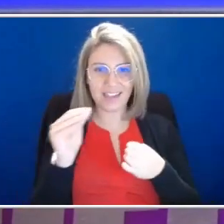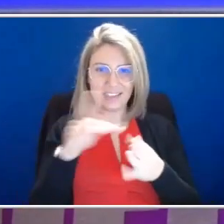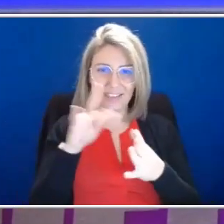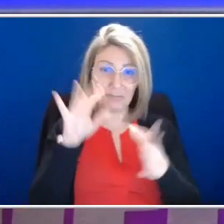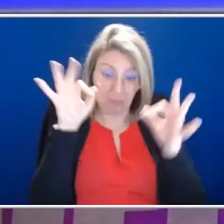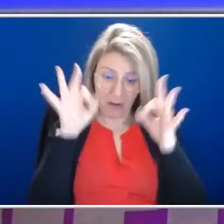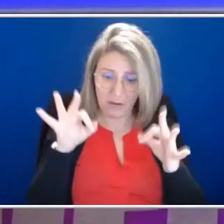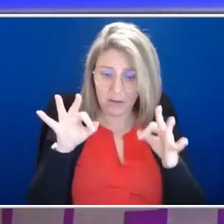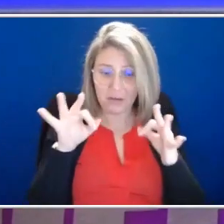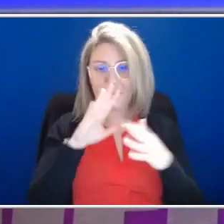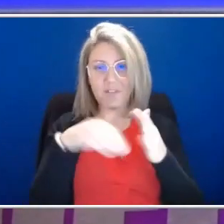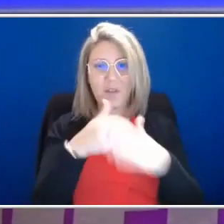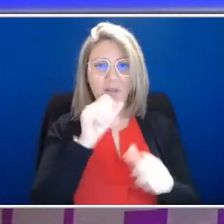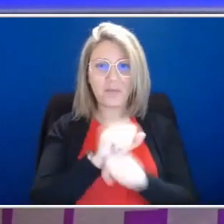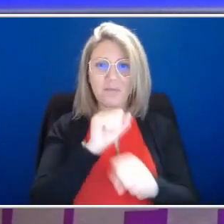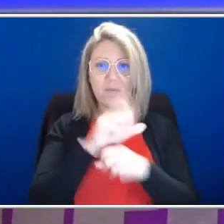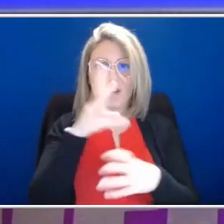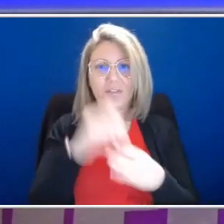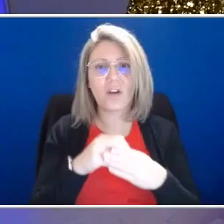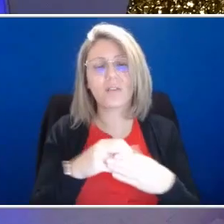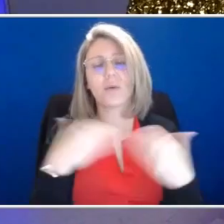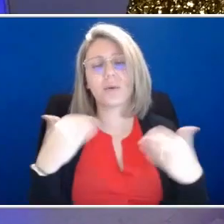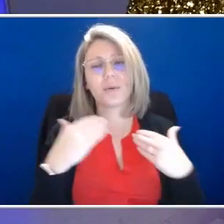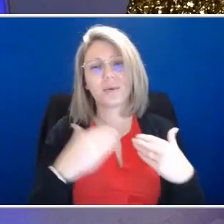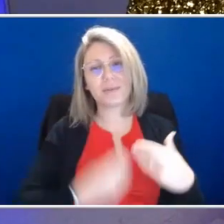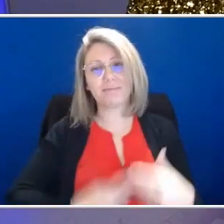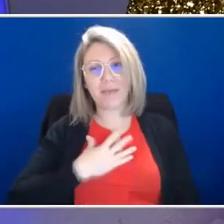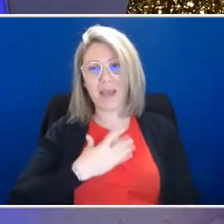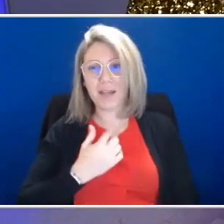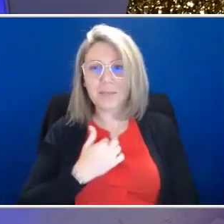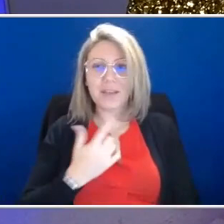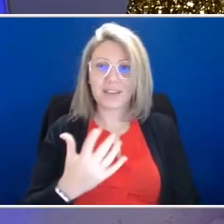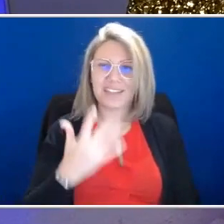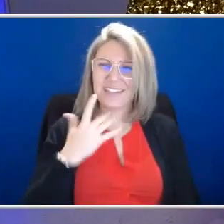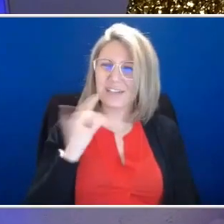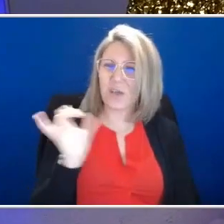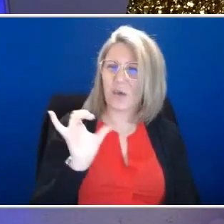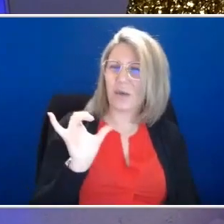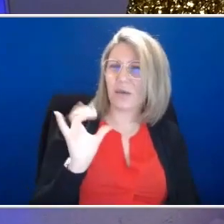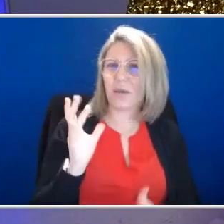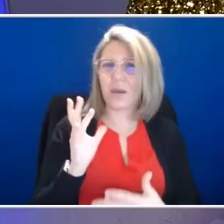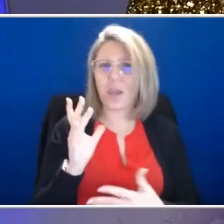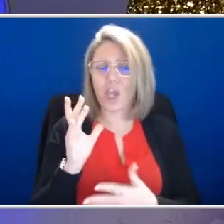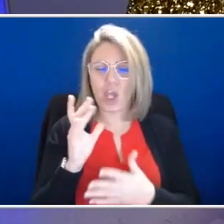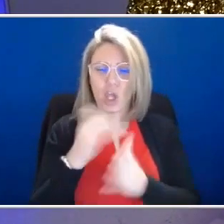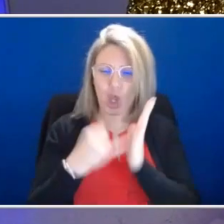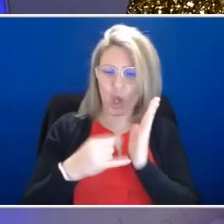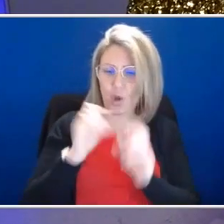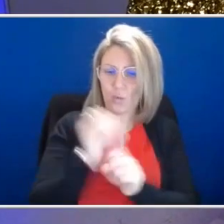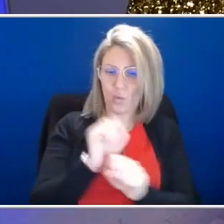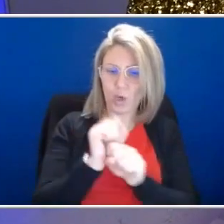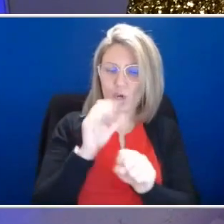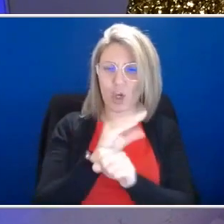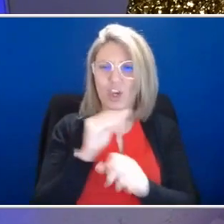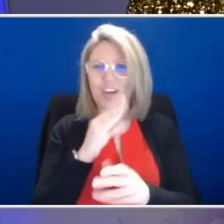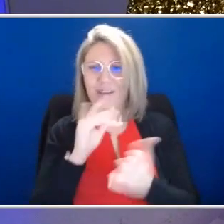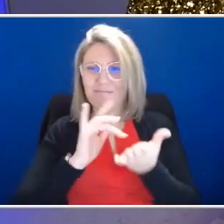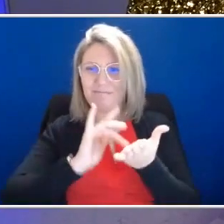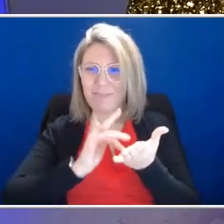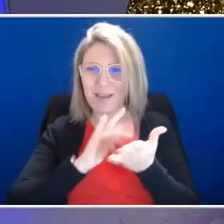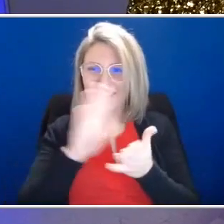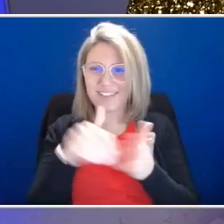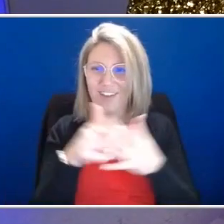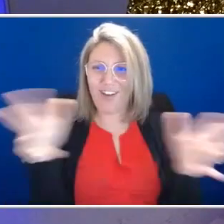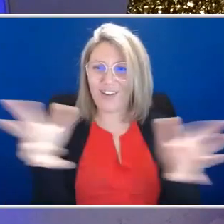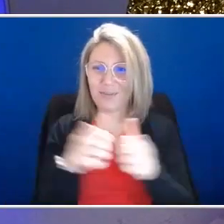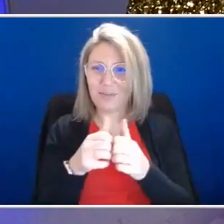that's involved really kind of inspired me. It's almost like an artwork. It is. Artwork and architecture and medicine, all combined. We have